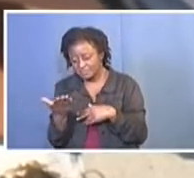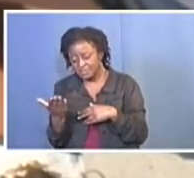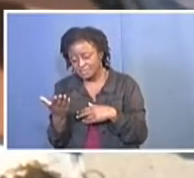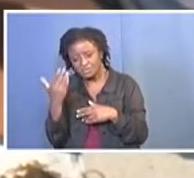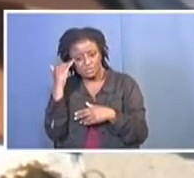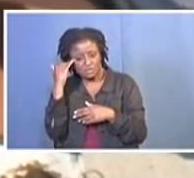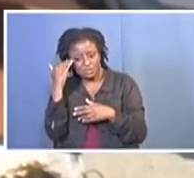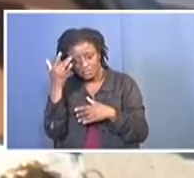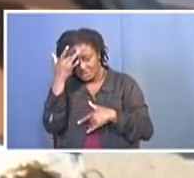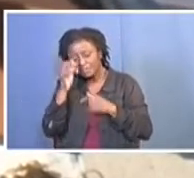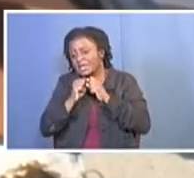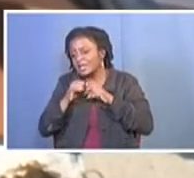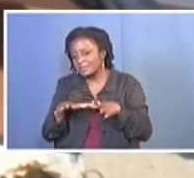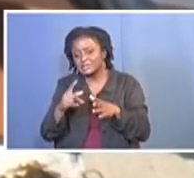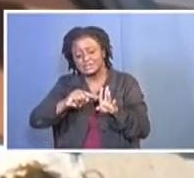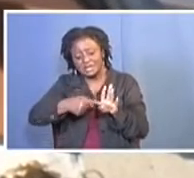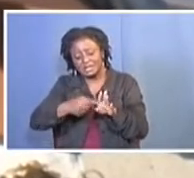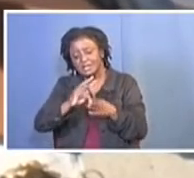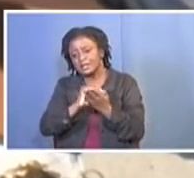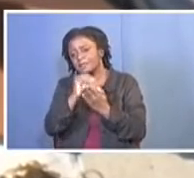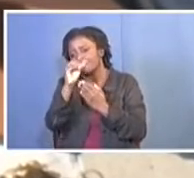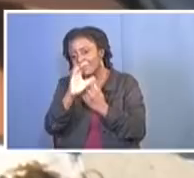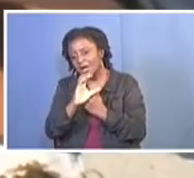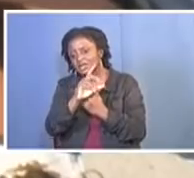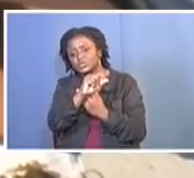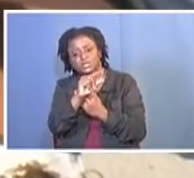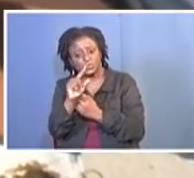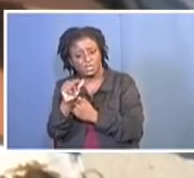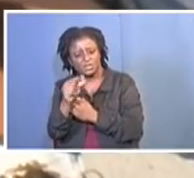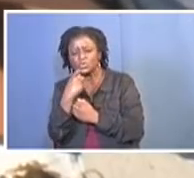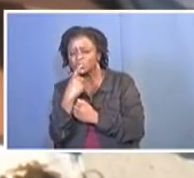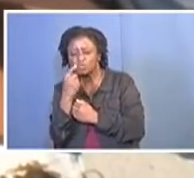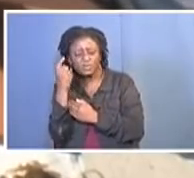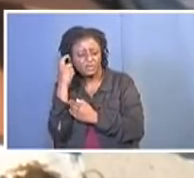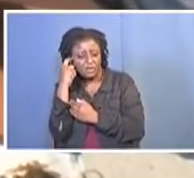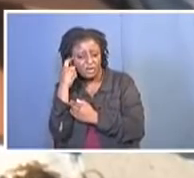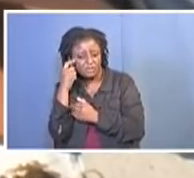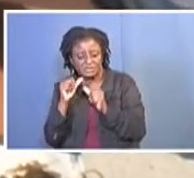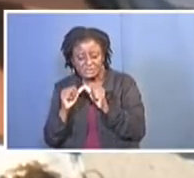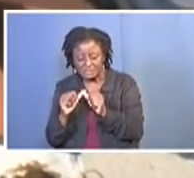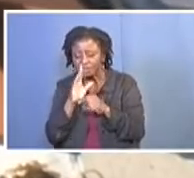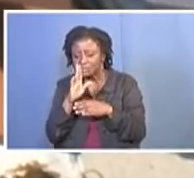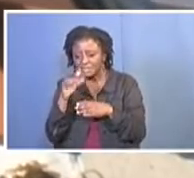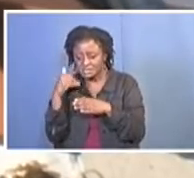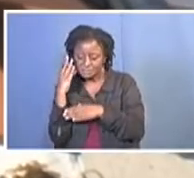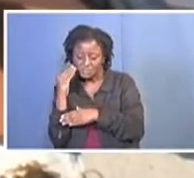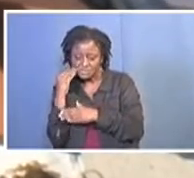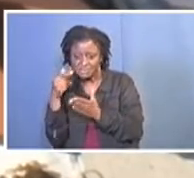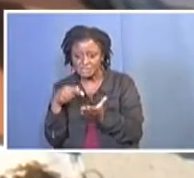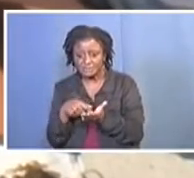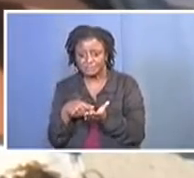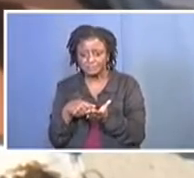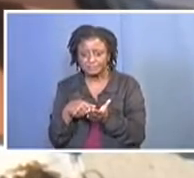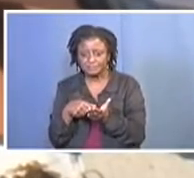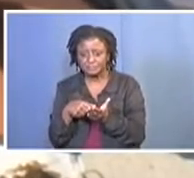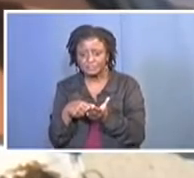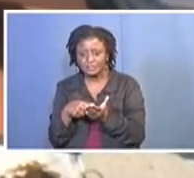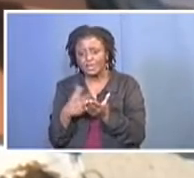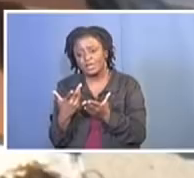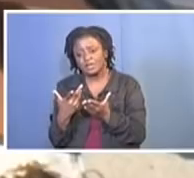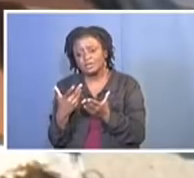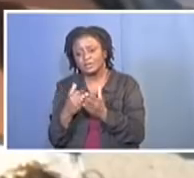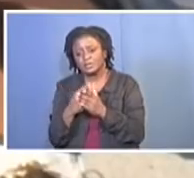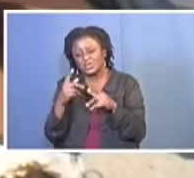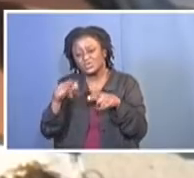pandemic started in March of 2020, and who would have thought that we would still be in this predicament? But here we are. When you're given lemons, you make